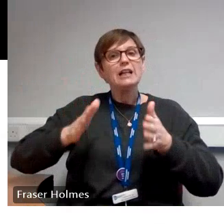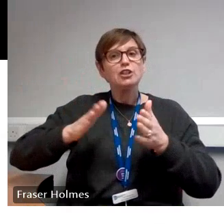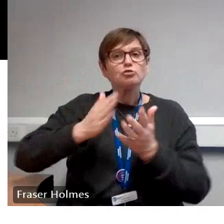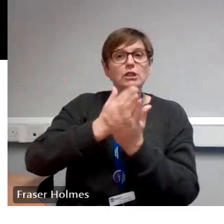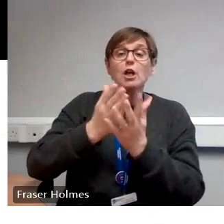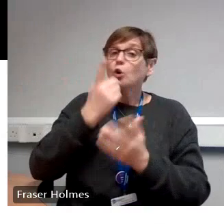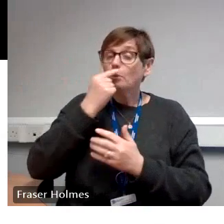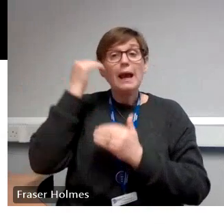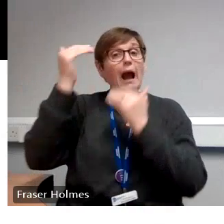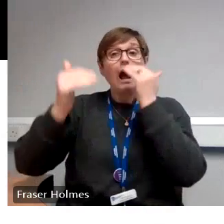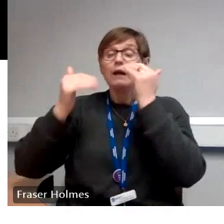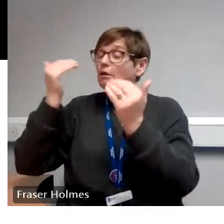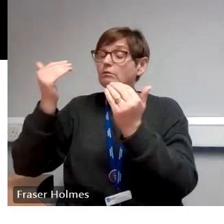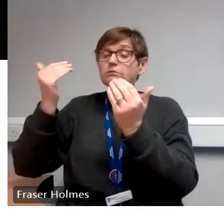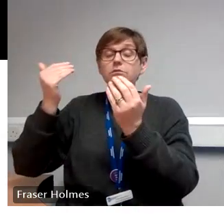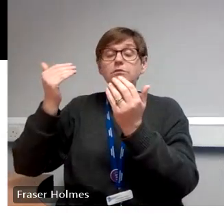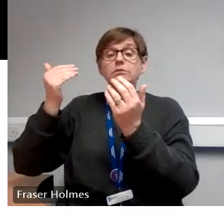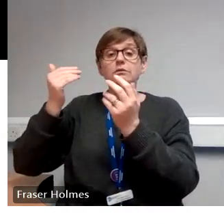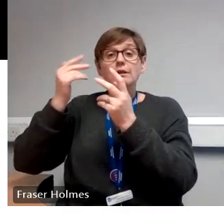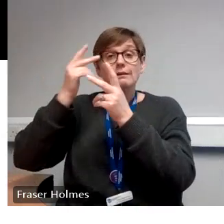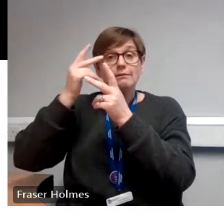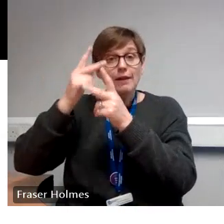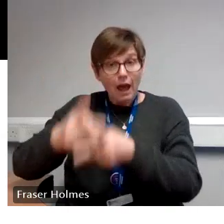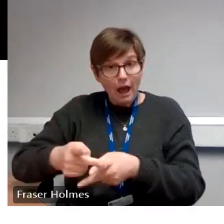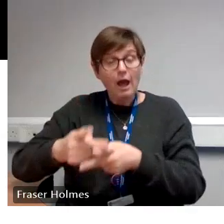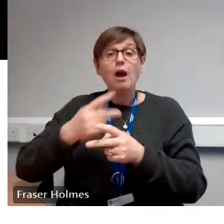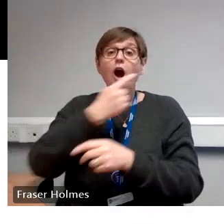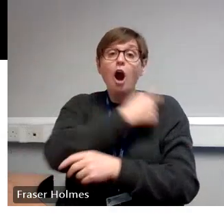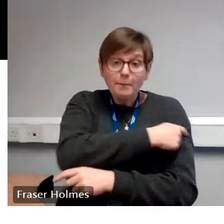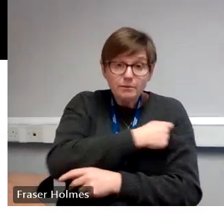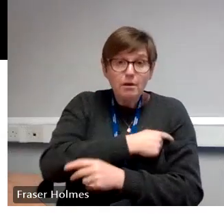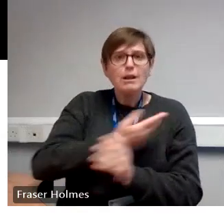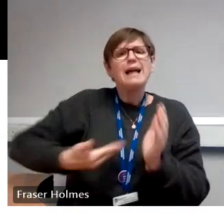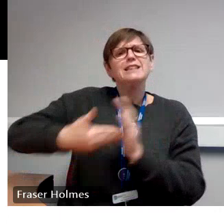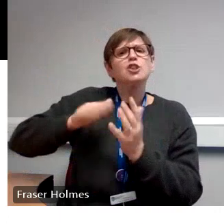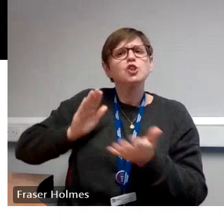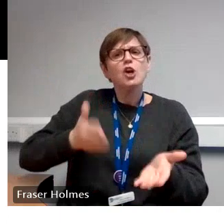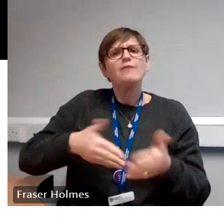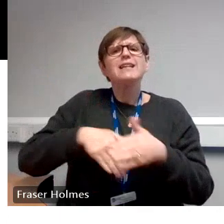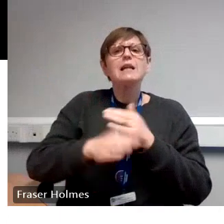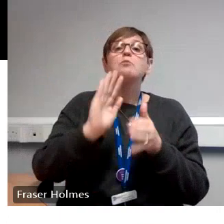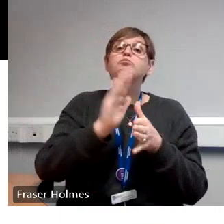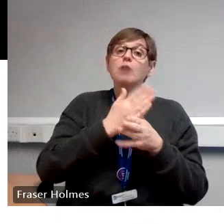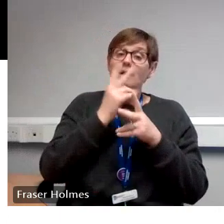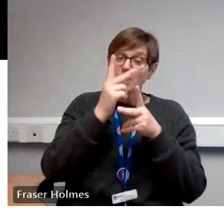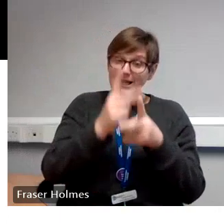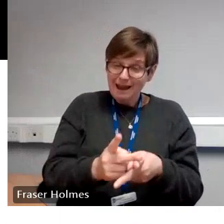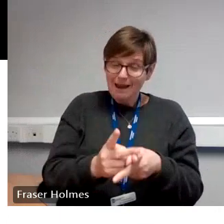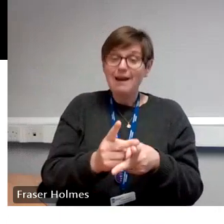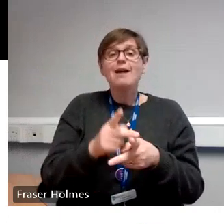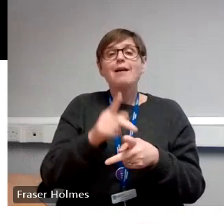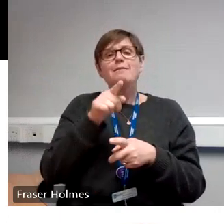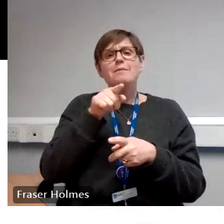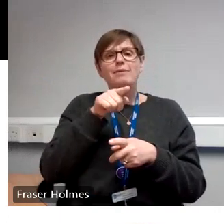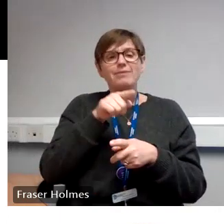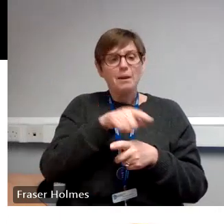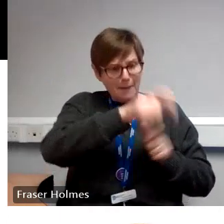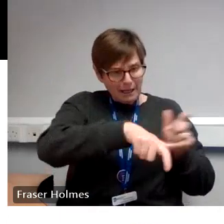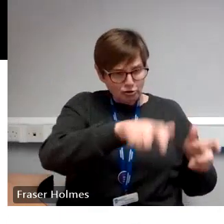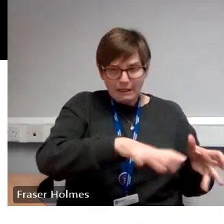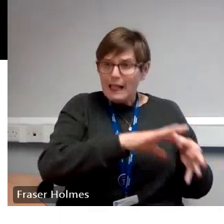might be adult care, it could be hospitals, additional services within primary care, but they're linking patients